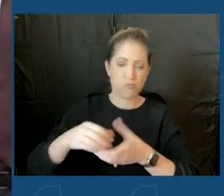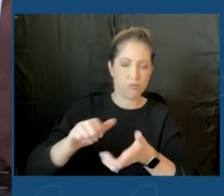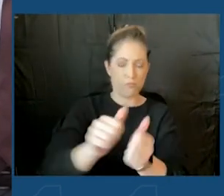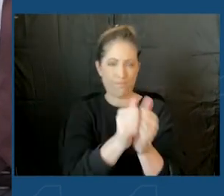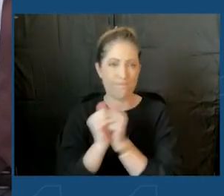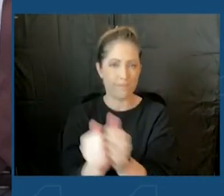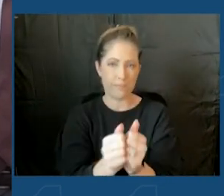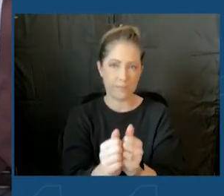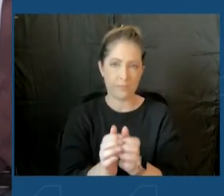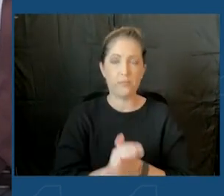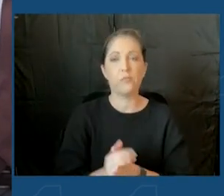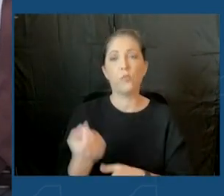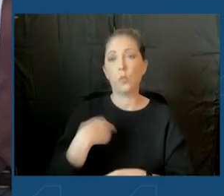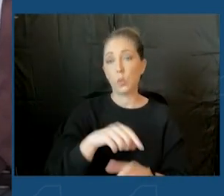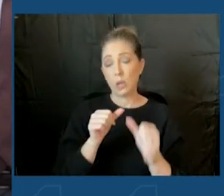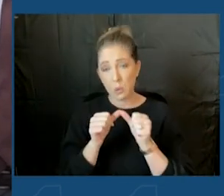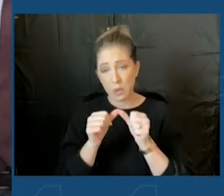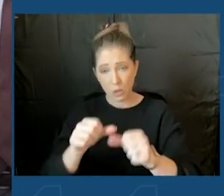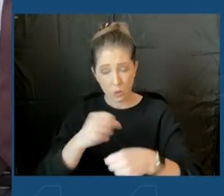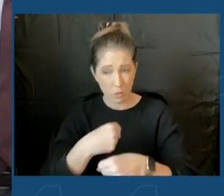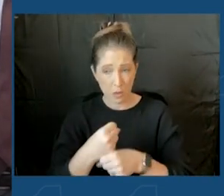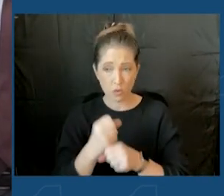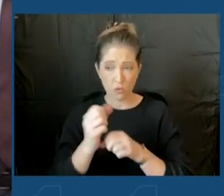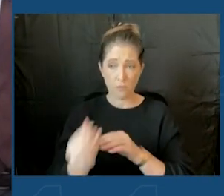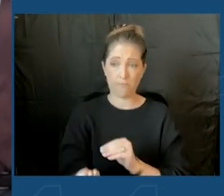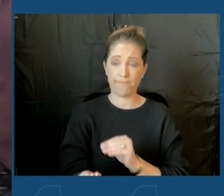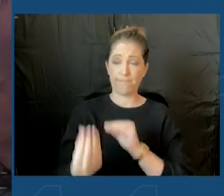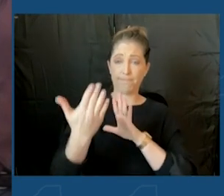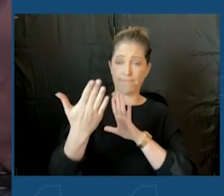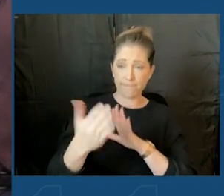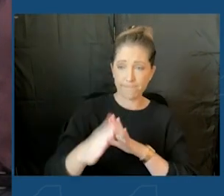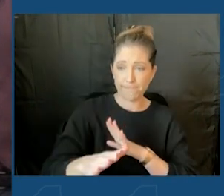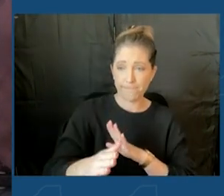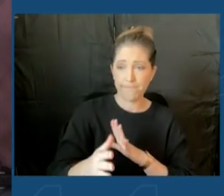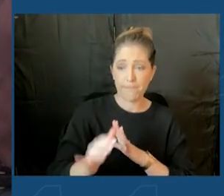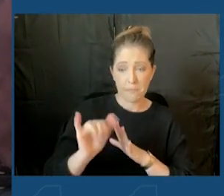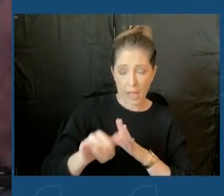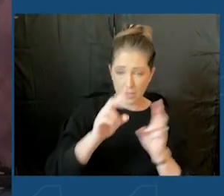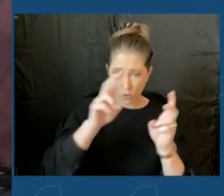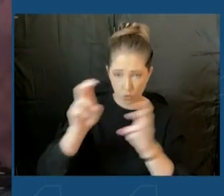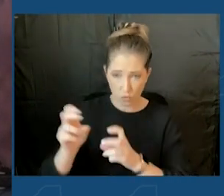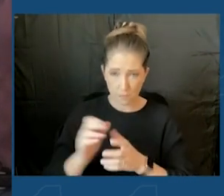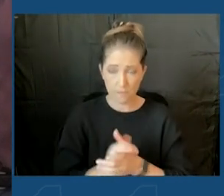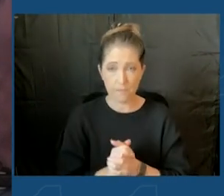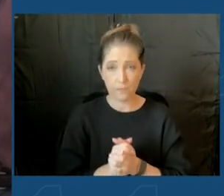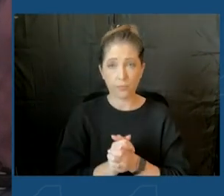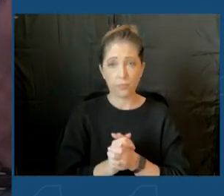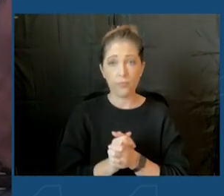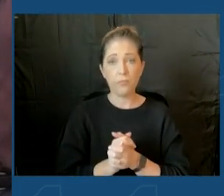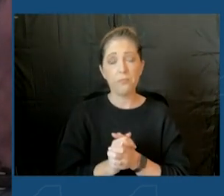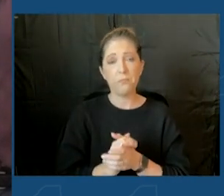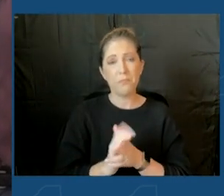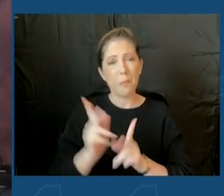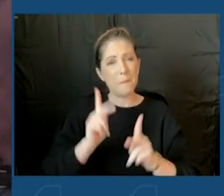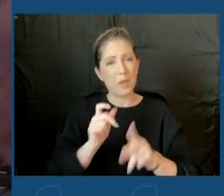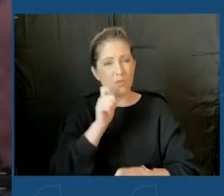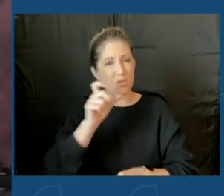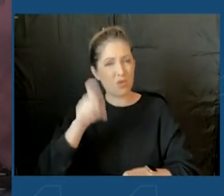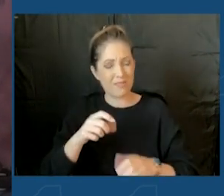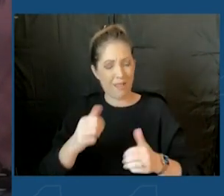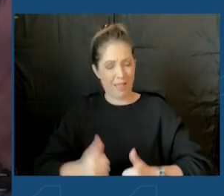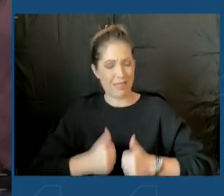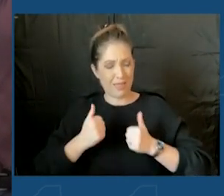continue making sure we address the issue with respect to individuals who should not be living on a subway or in a